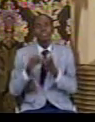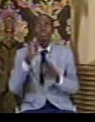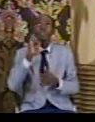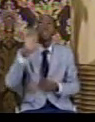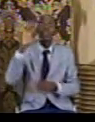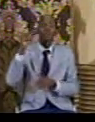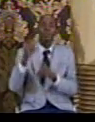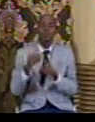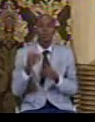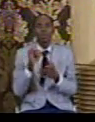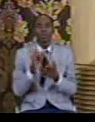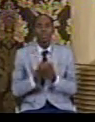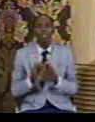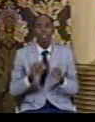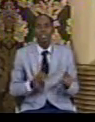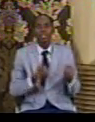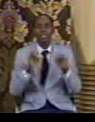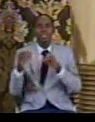free.